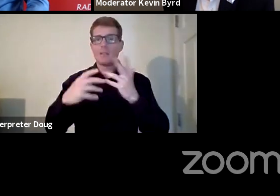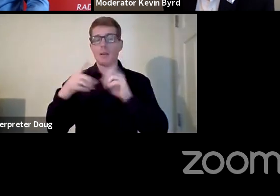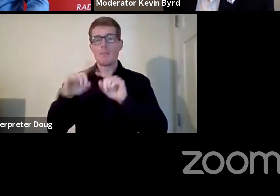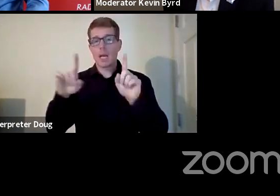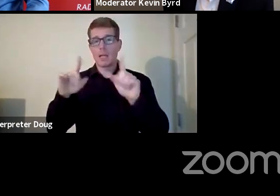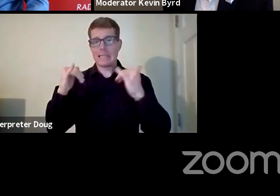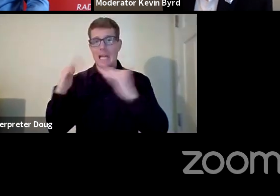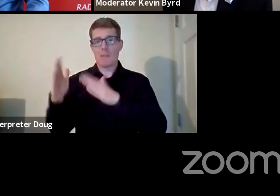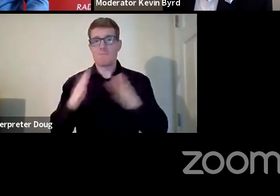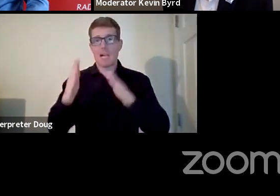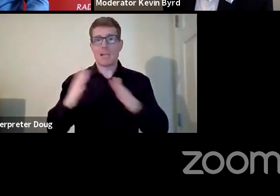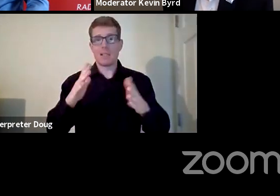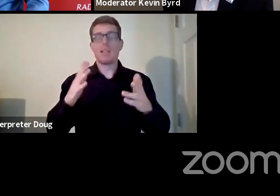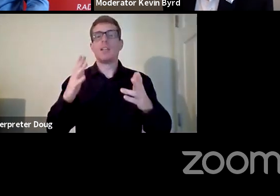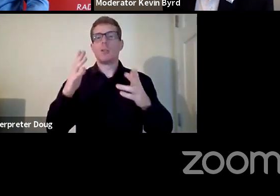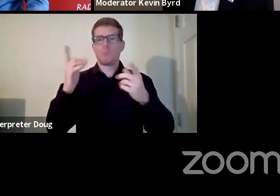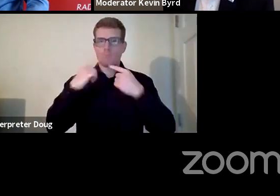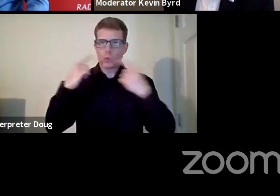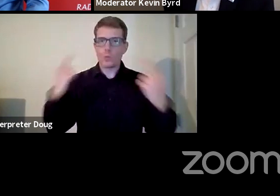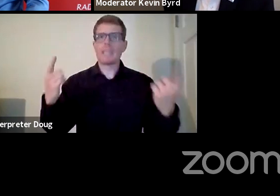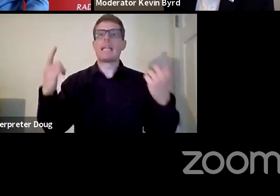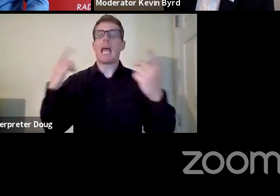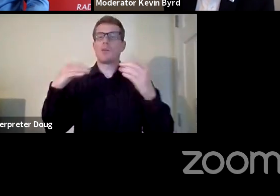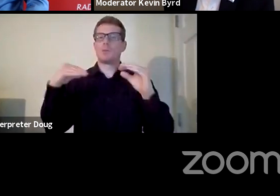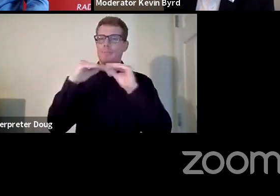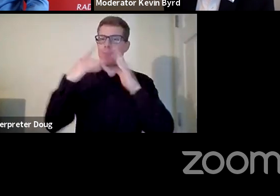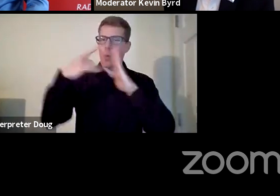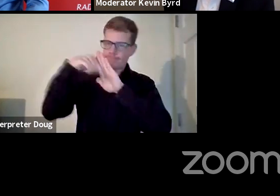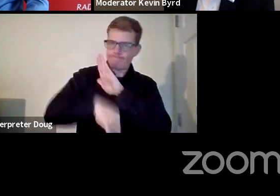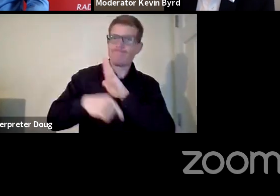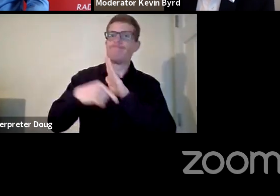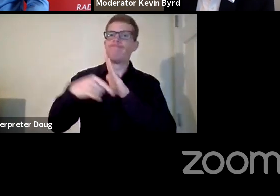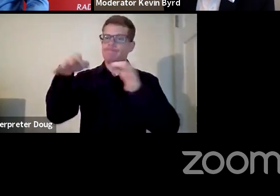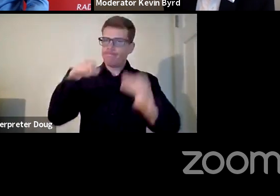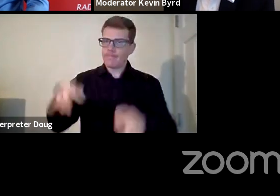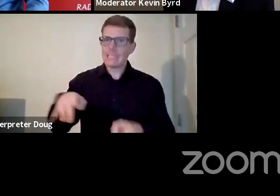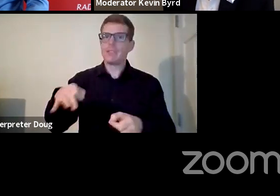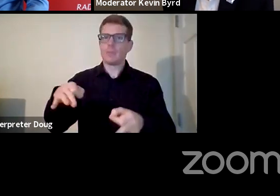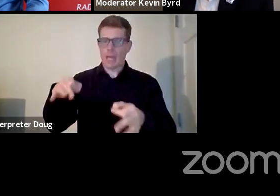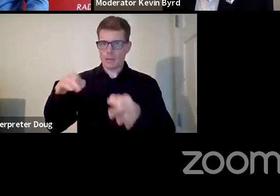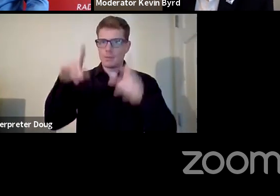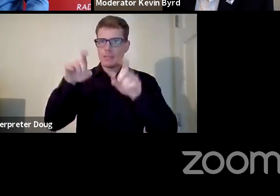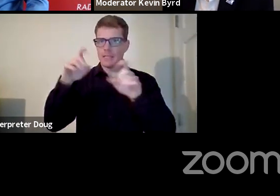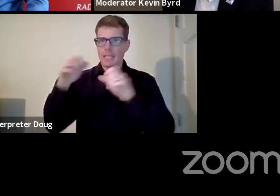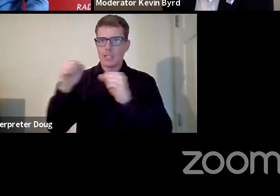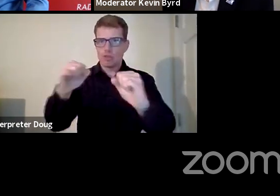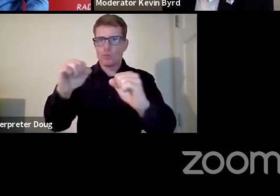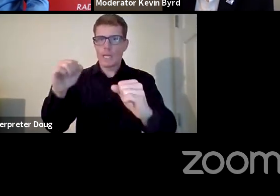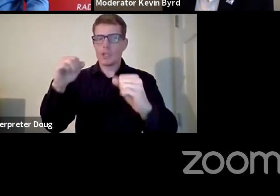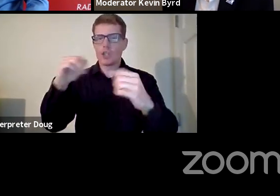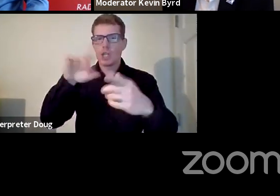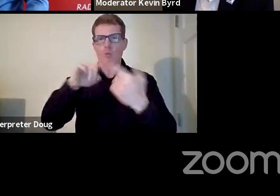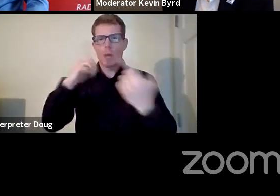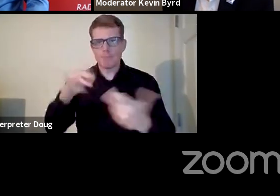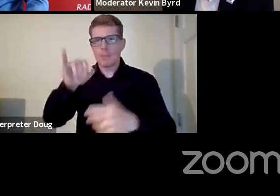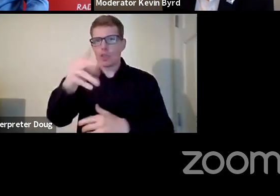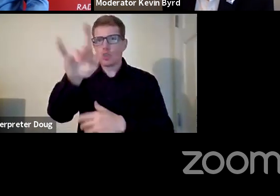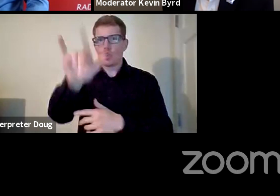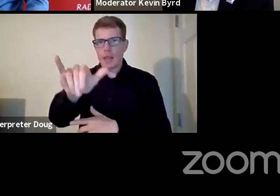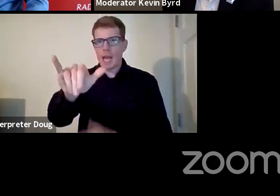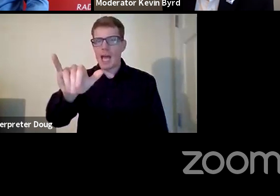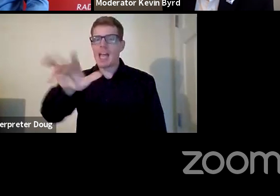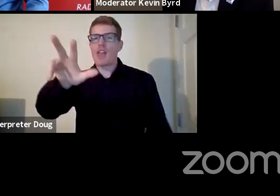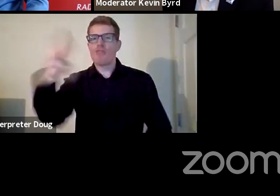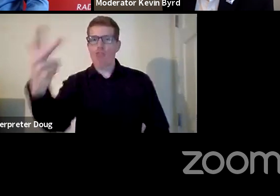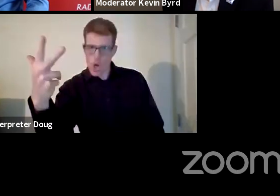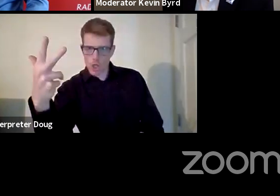detailed testing strategy on July 3rd or before. We've already published a bit of it on Monday, and it can